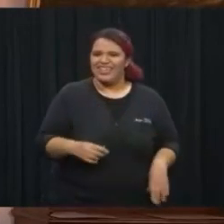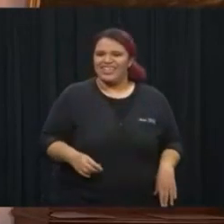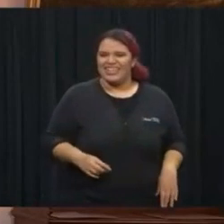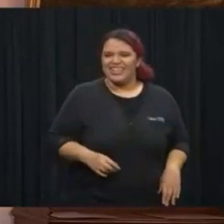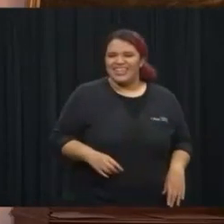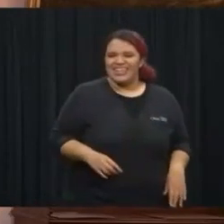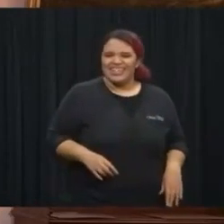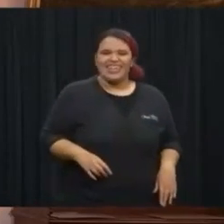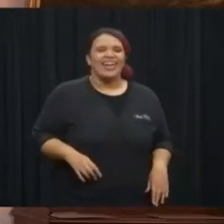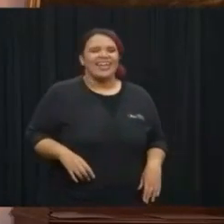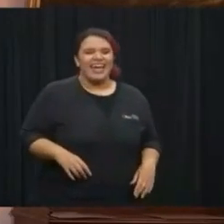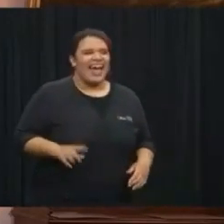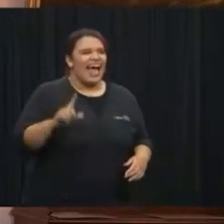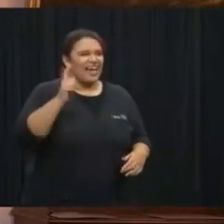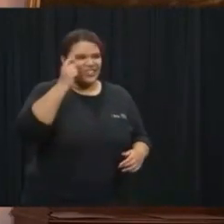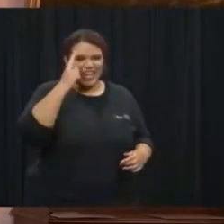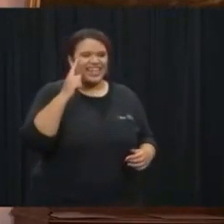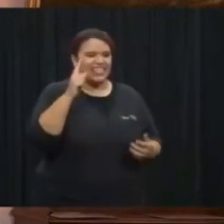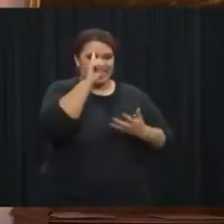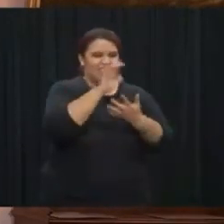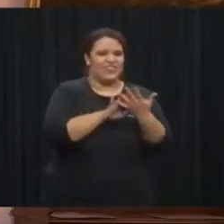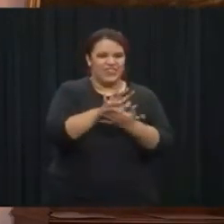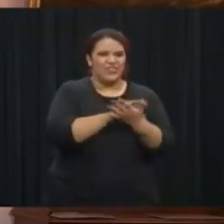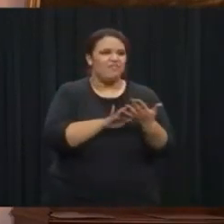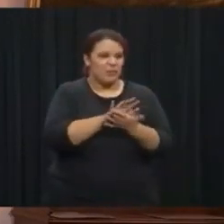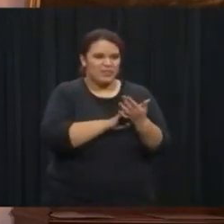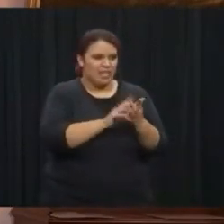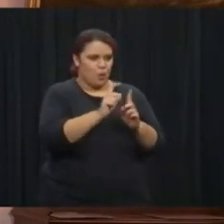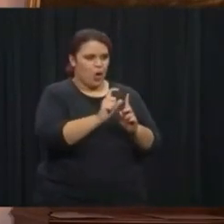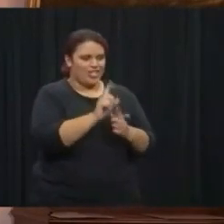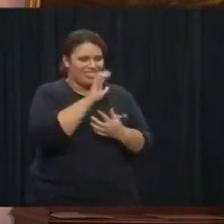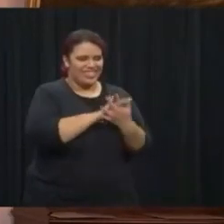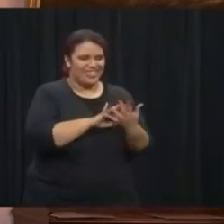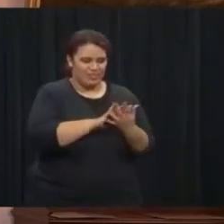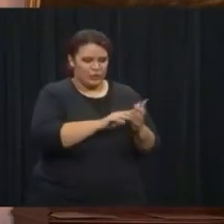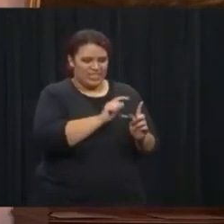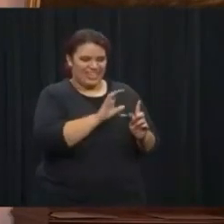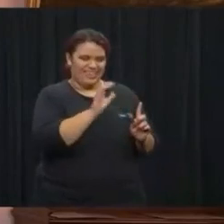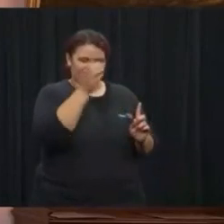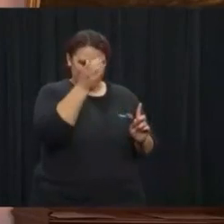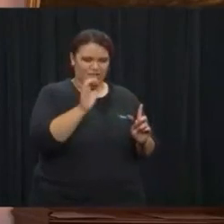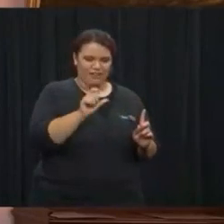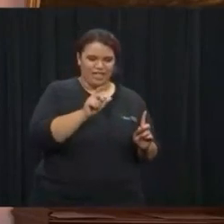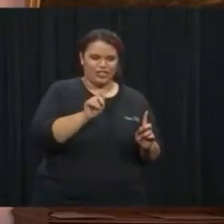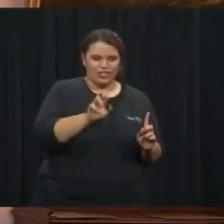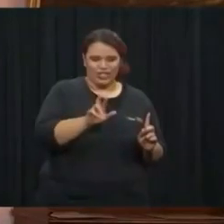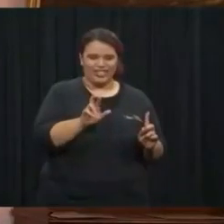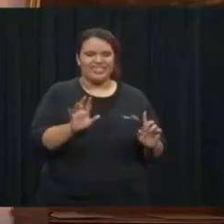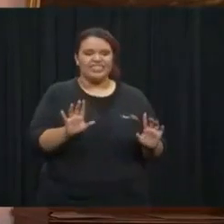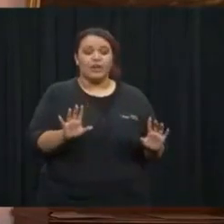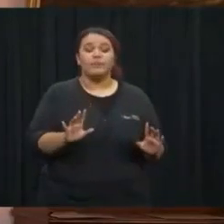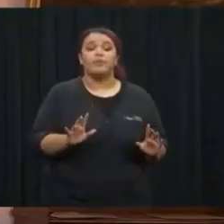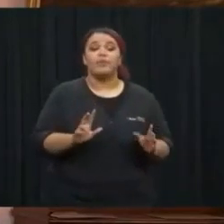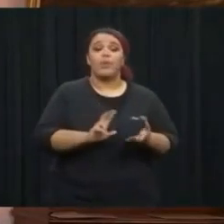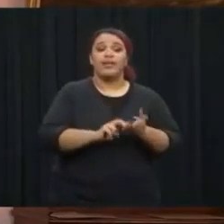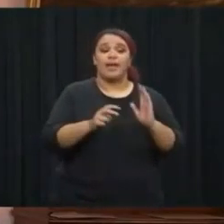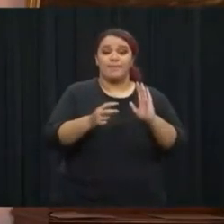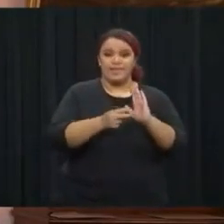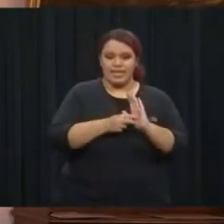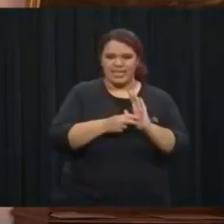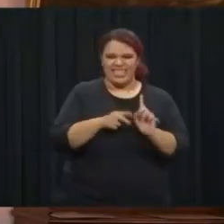are manual ventilators. I know the president talked today about what's in the stockpile, but there are sort of some